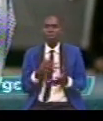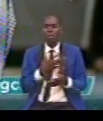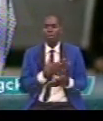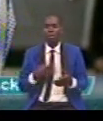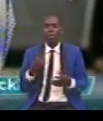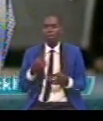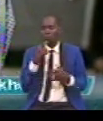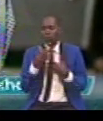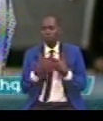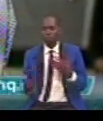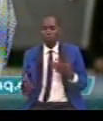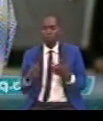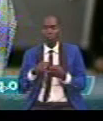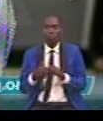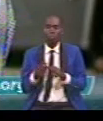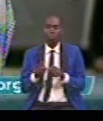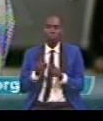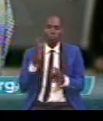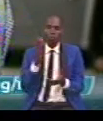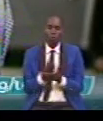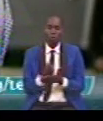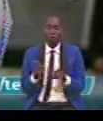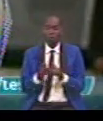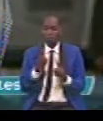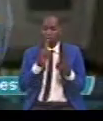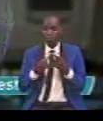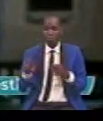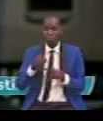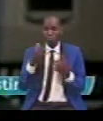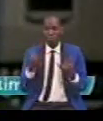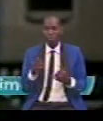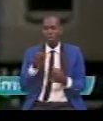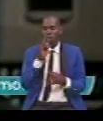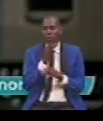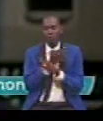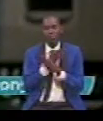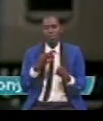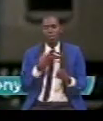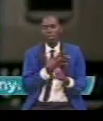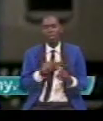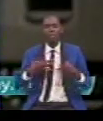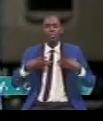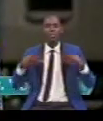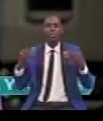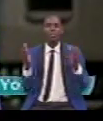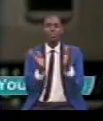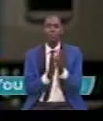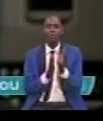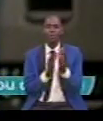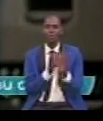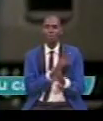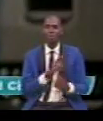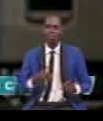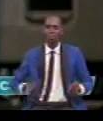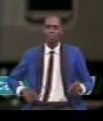still completely stopped. And as I'm speaking right now, I'm free and I'm healed. Praise the Lord.